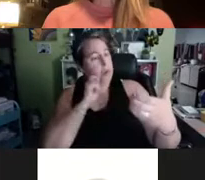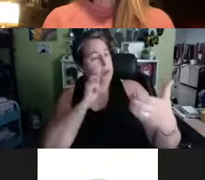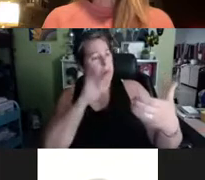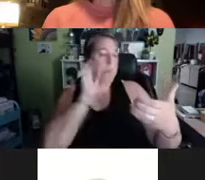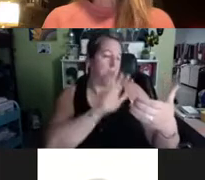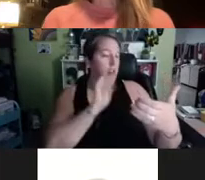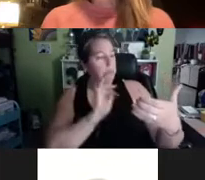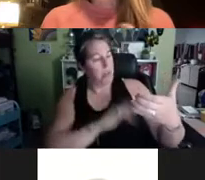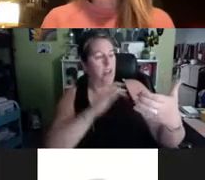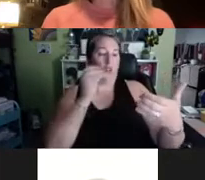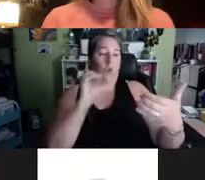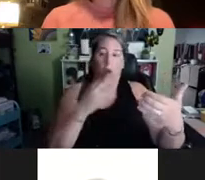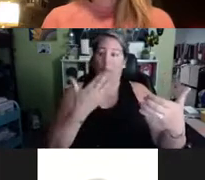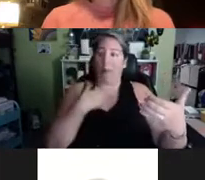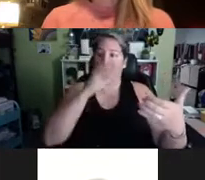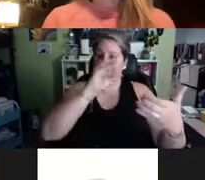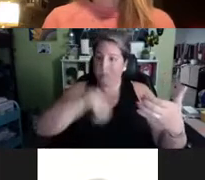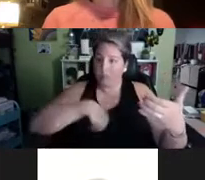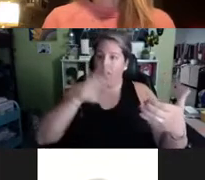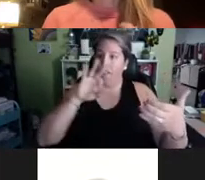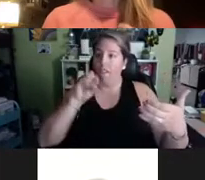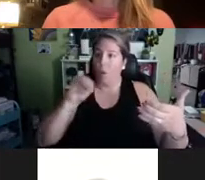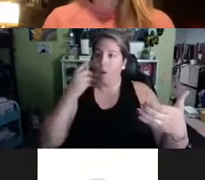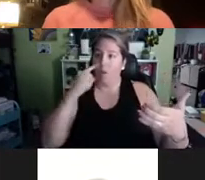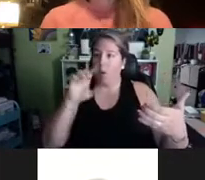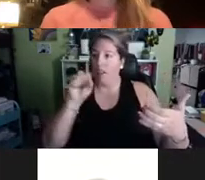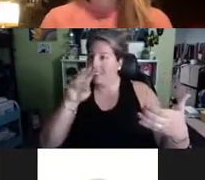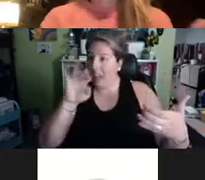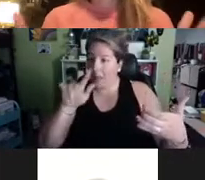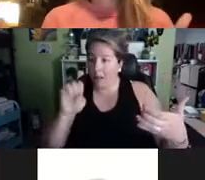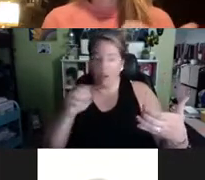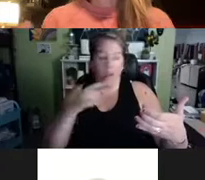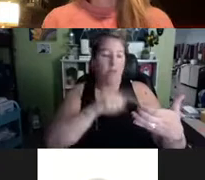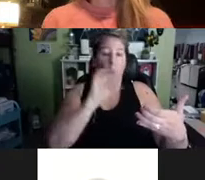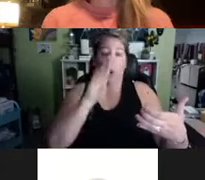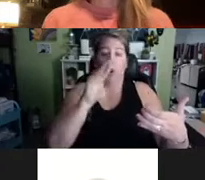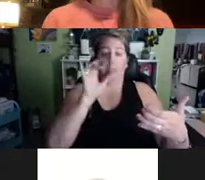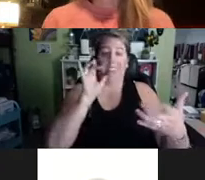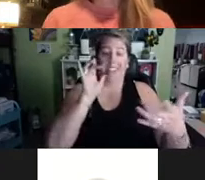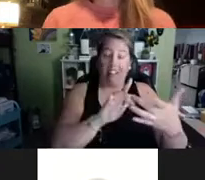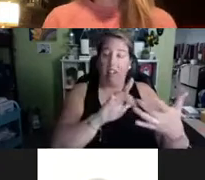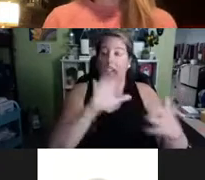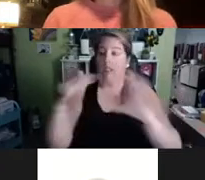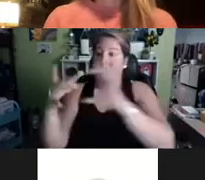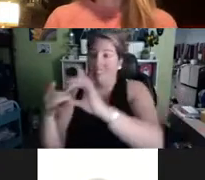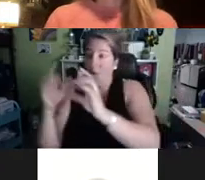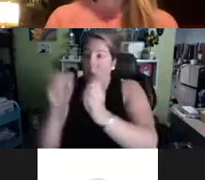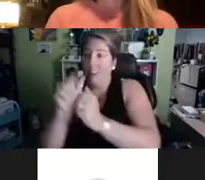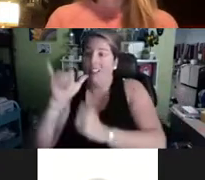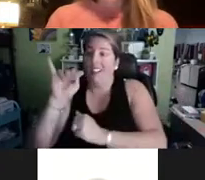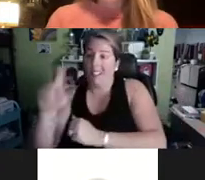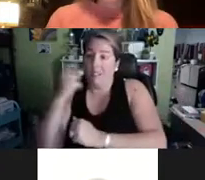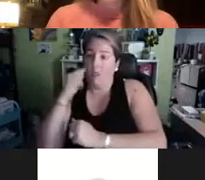scent circle or scent social? Just text to my phone number, right? So, I